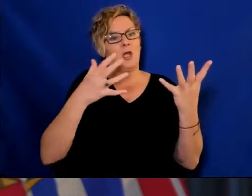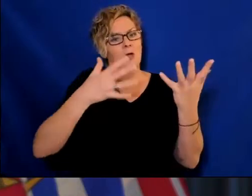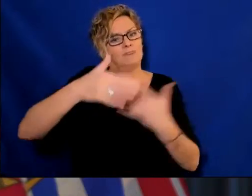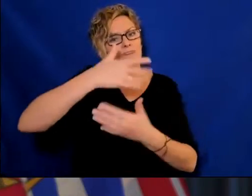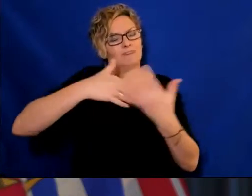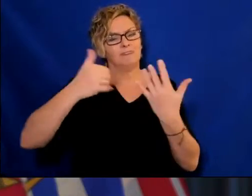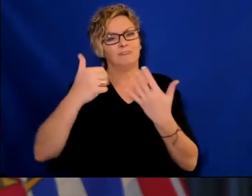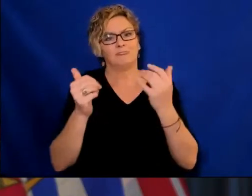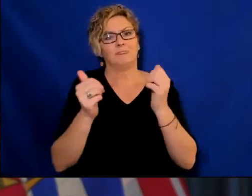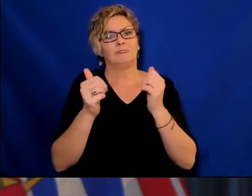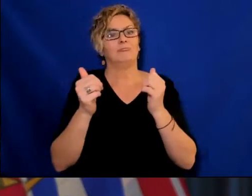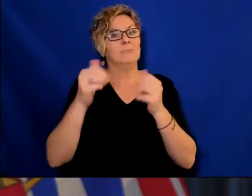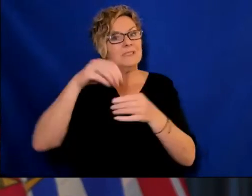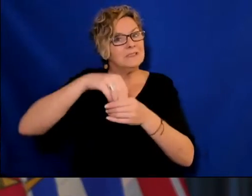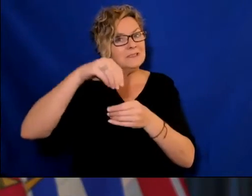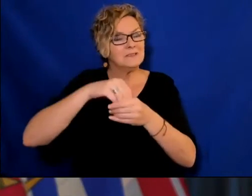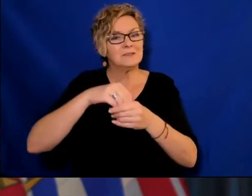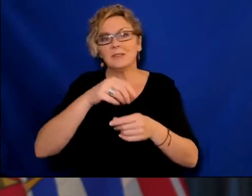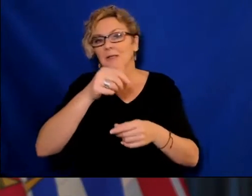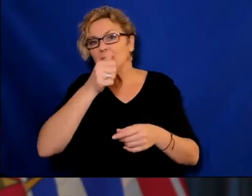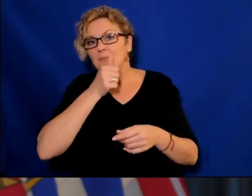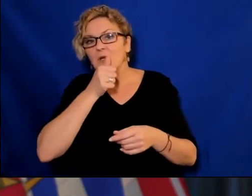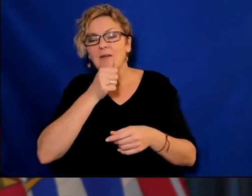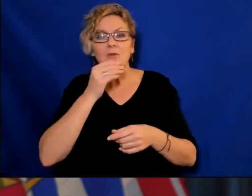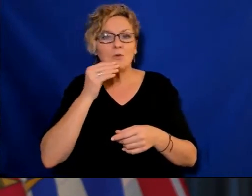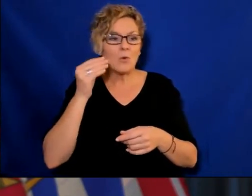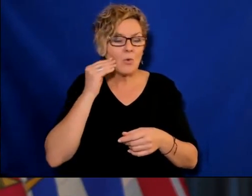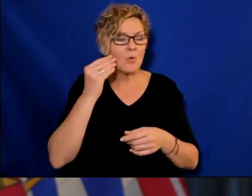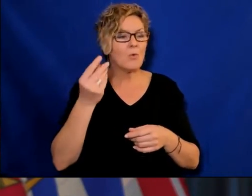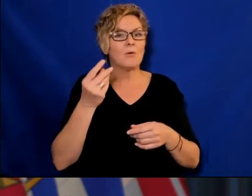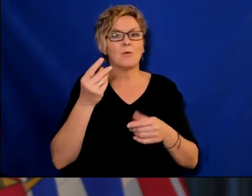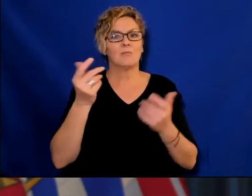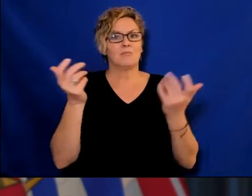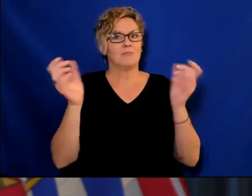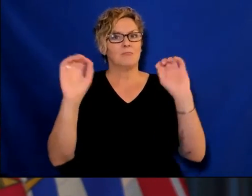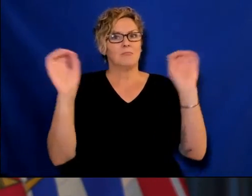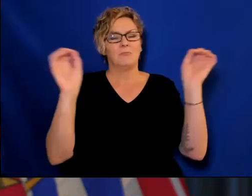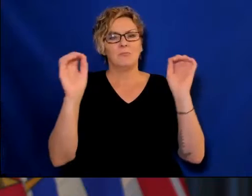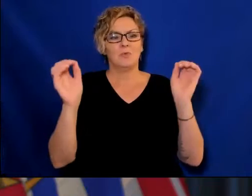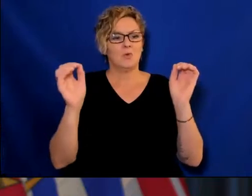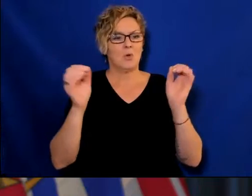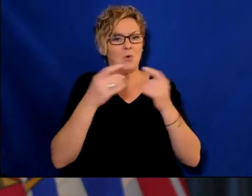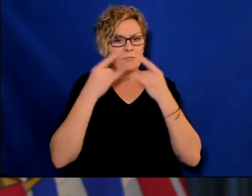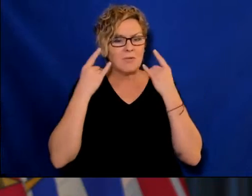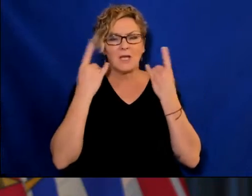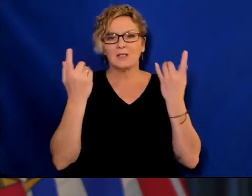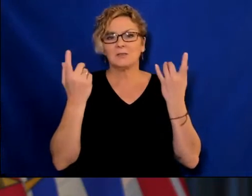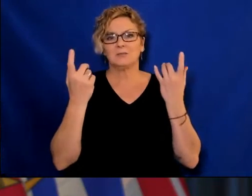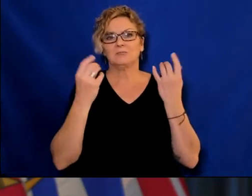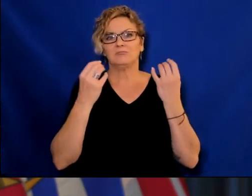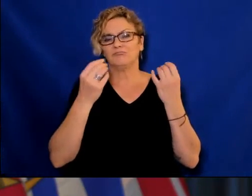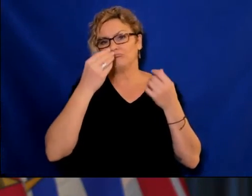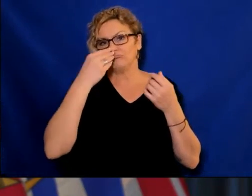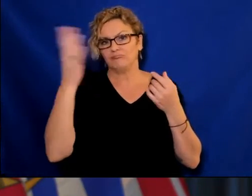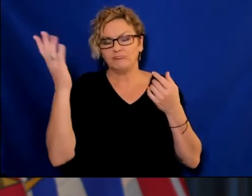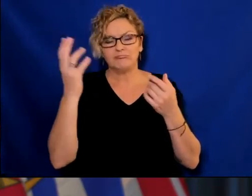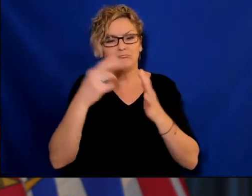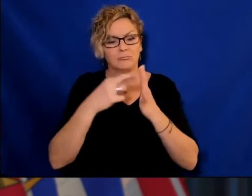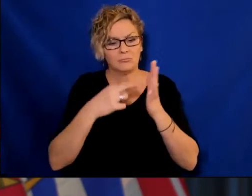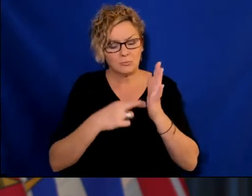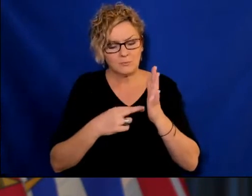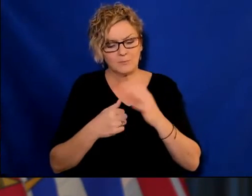scheme set out, that we know that certain populations are disproportionately targeted, and we've seen that happen in